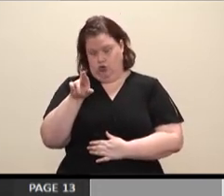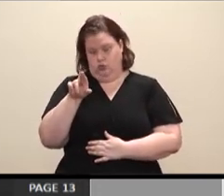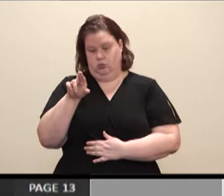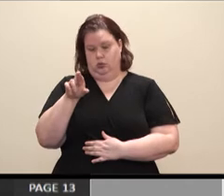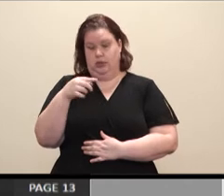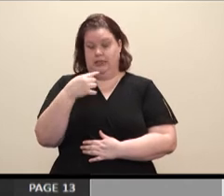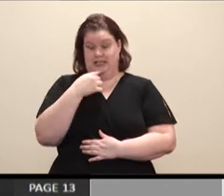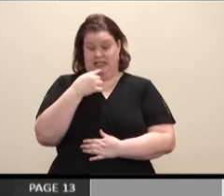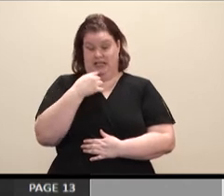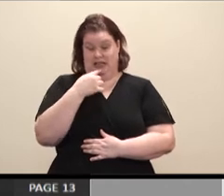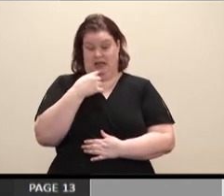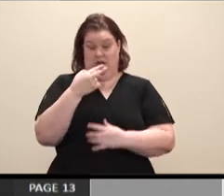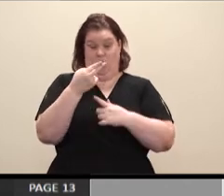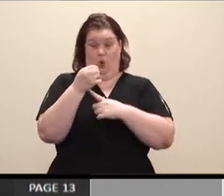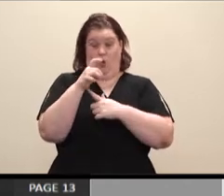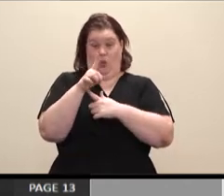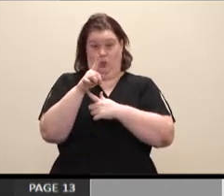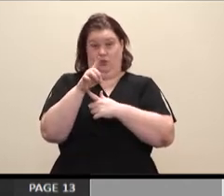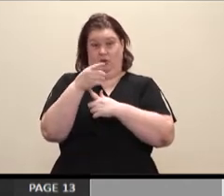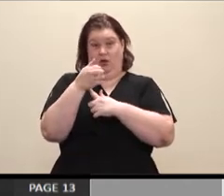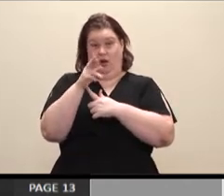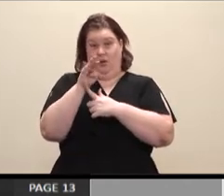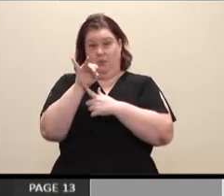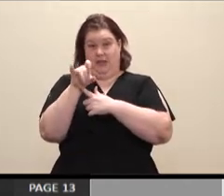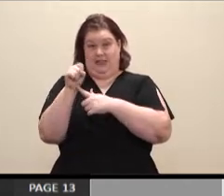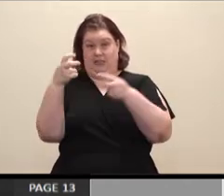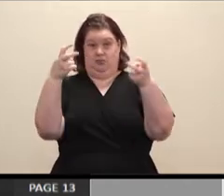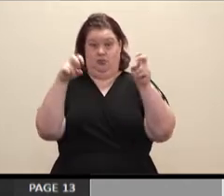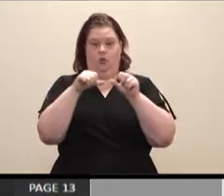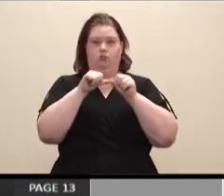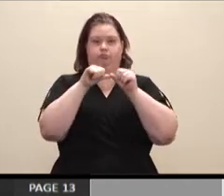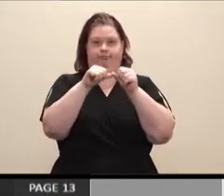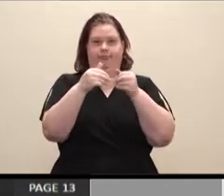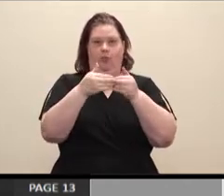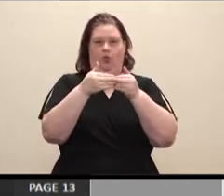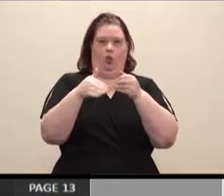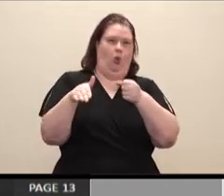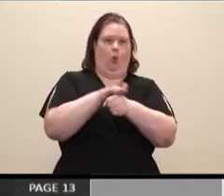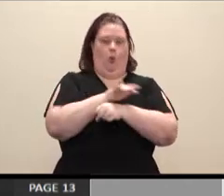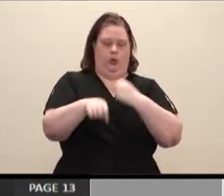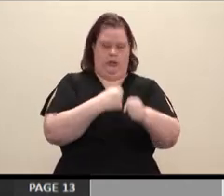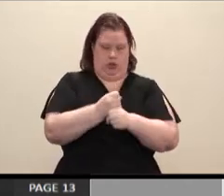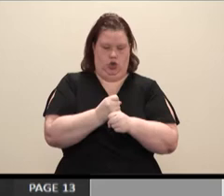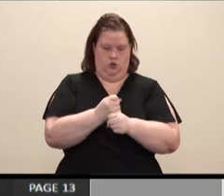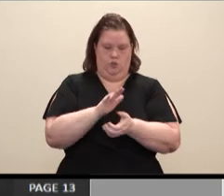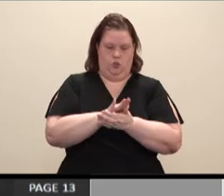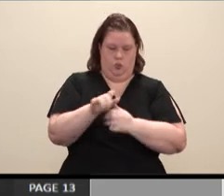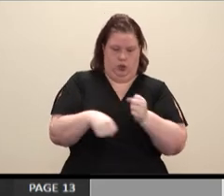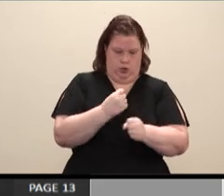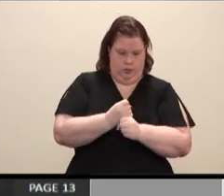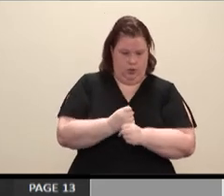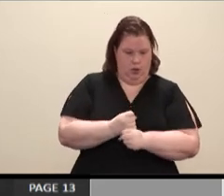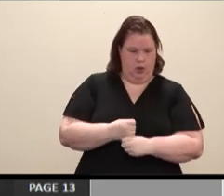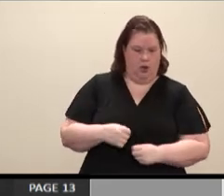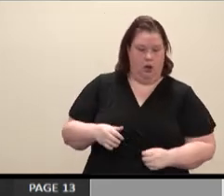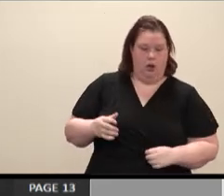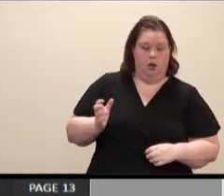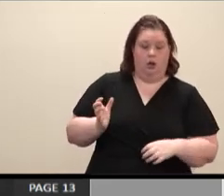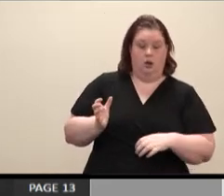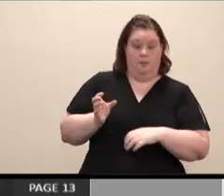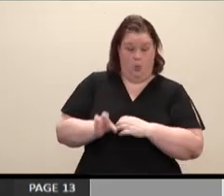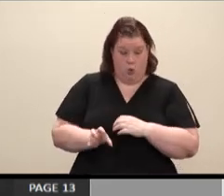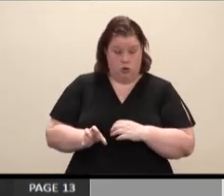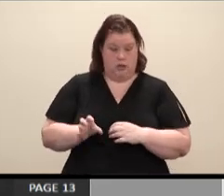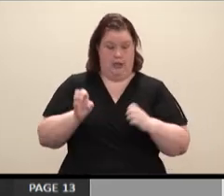extended the hold harmless through the rest of the school year. They added in a hold harmless for the compensatory education because